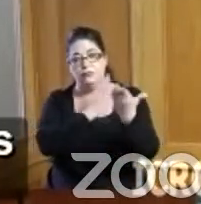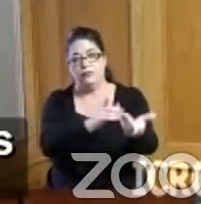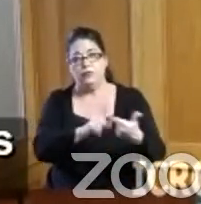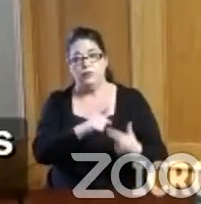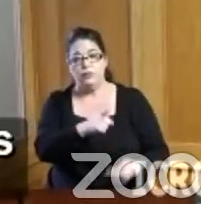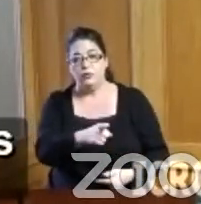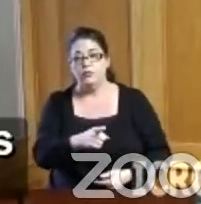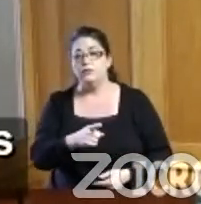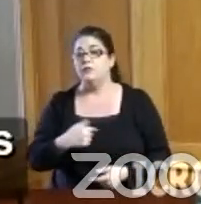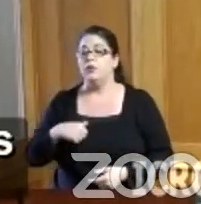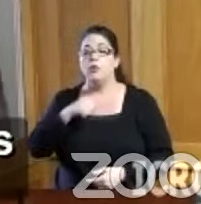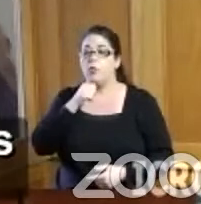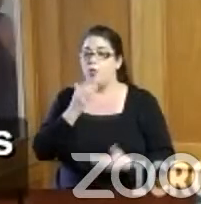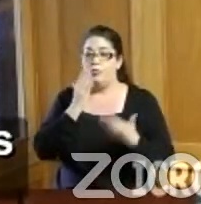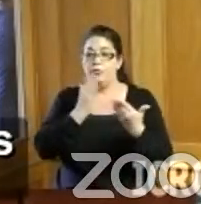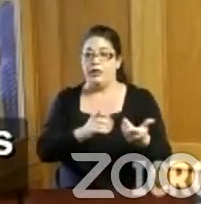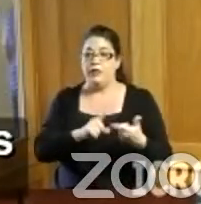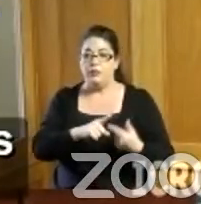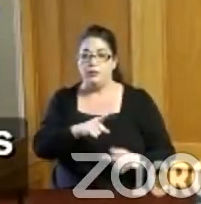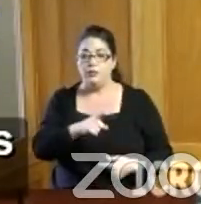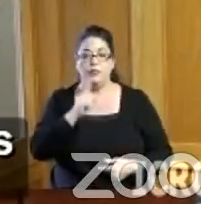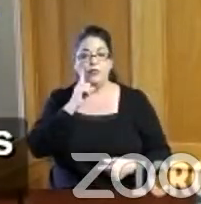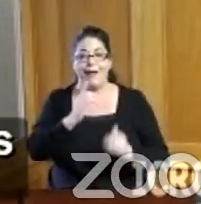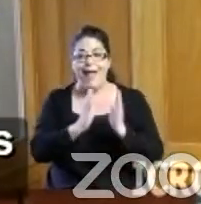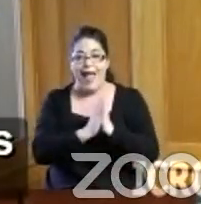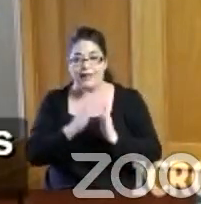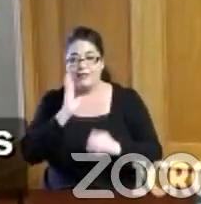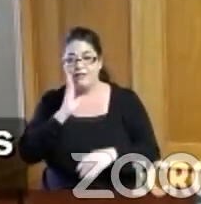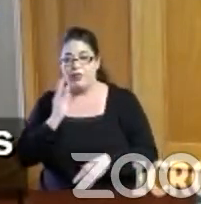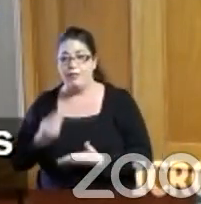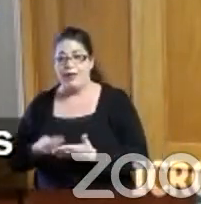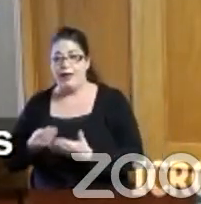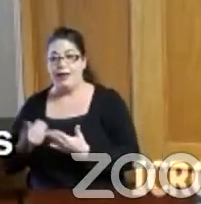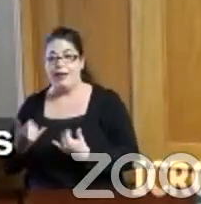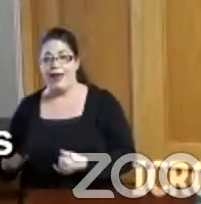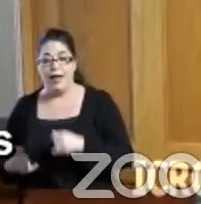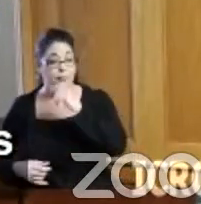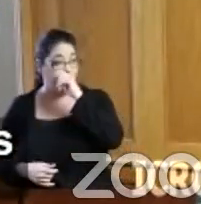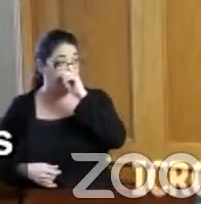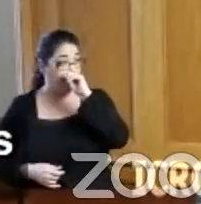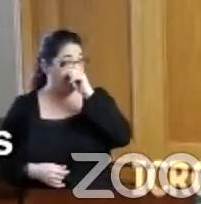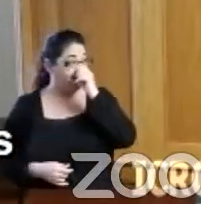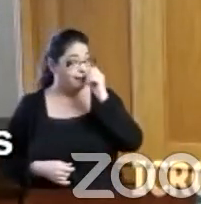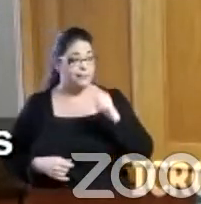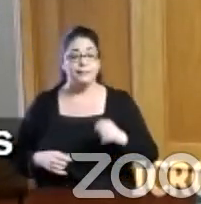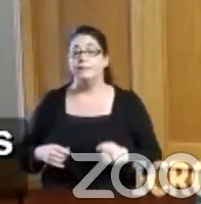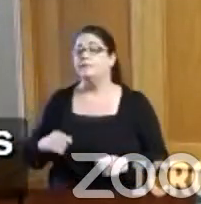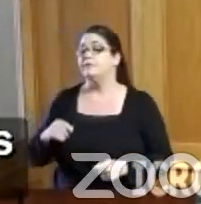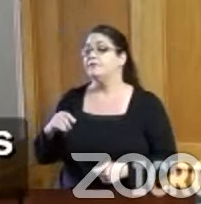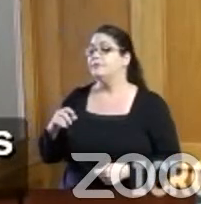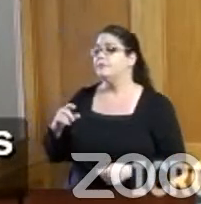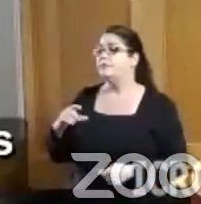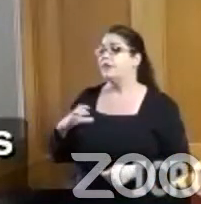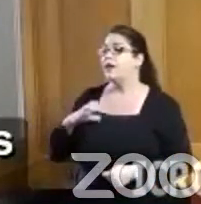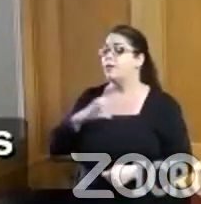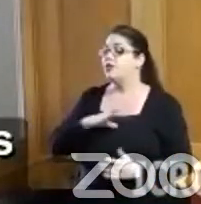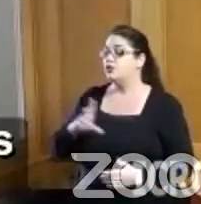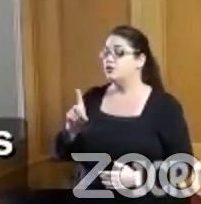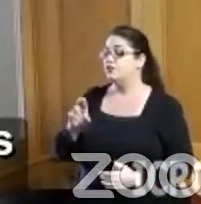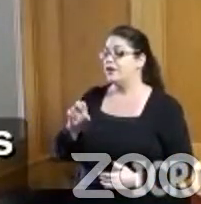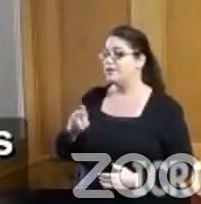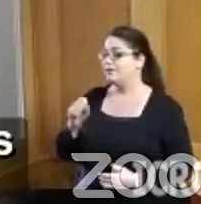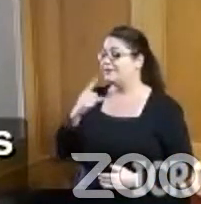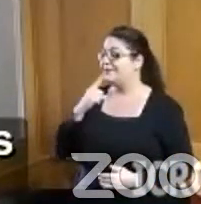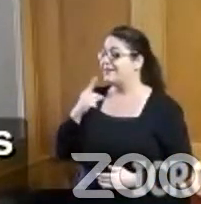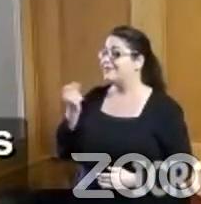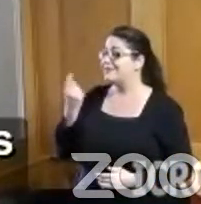to be bringing that legislation to you for asking for those appropriations. So basically, we've got some delays on other projects that Correct. Are